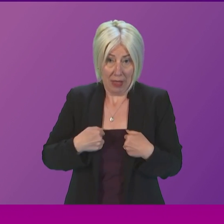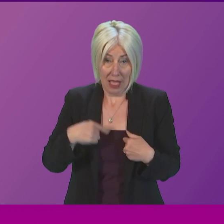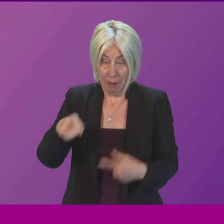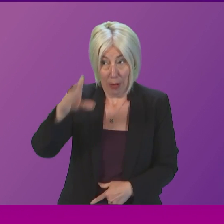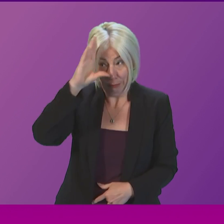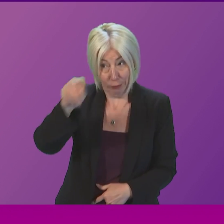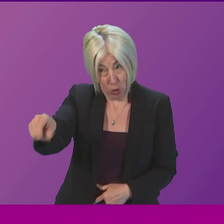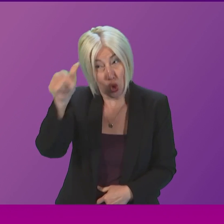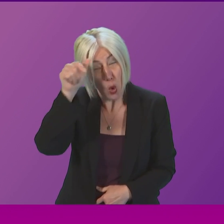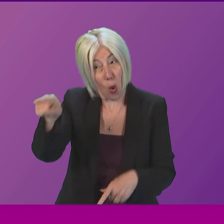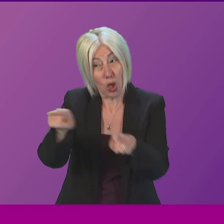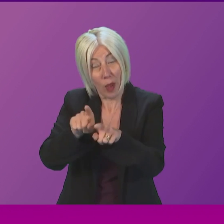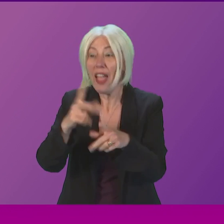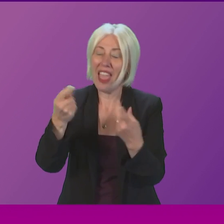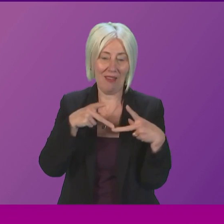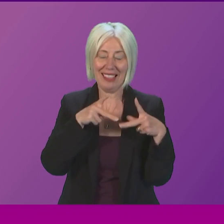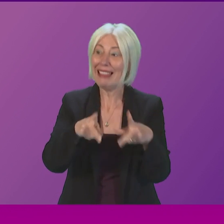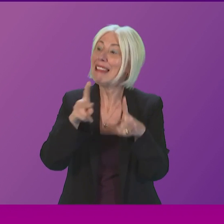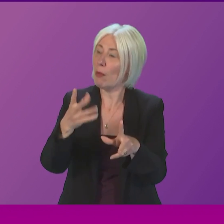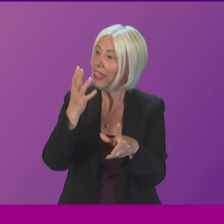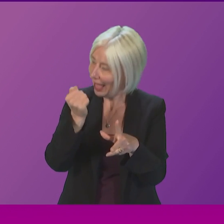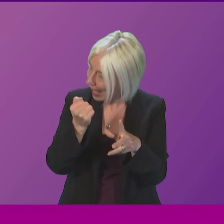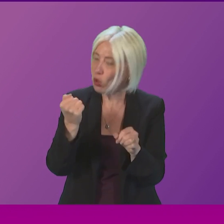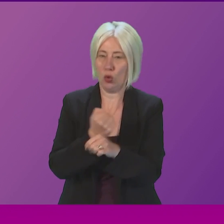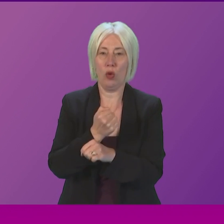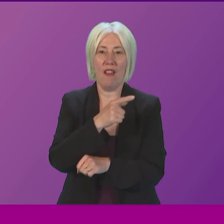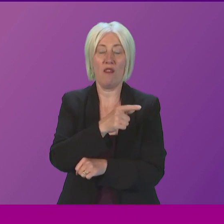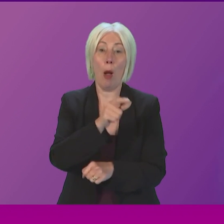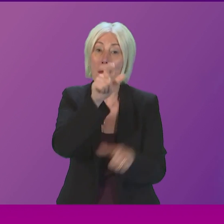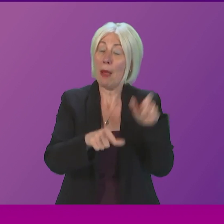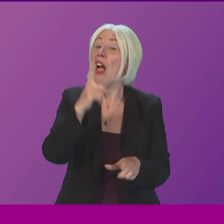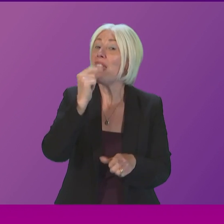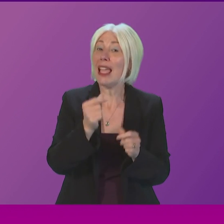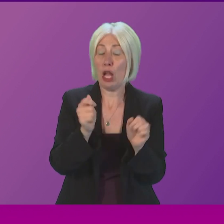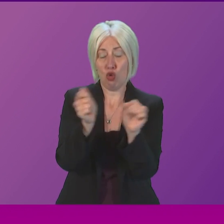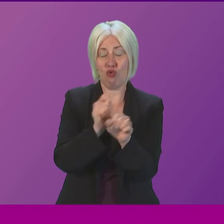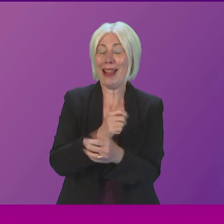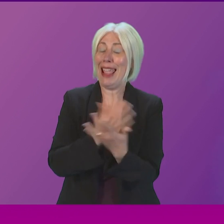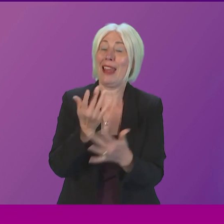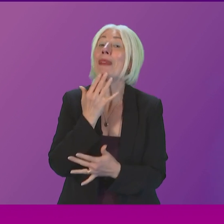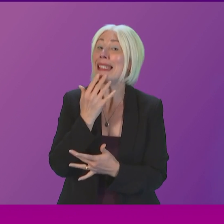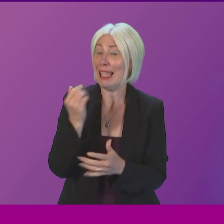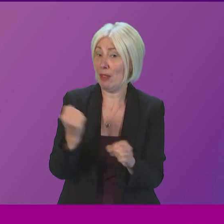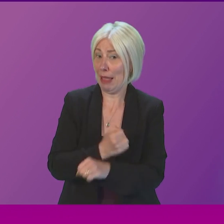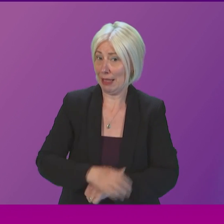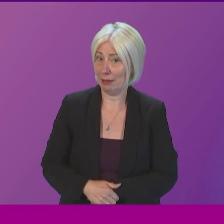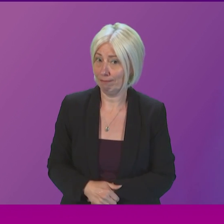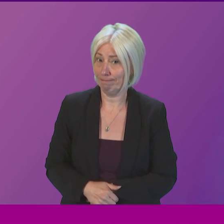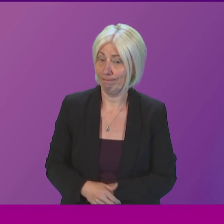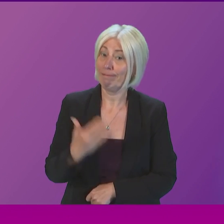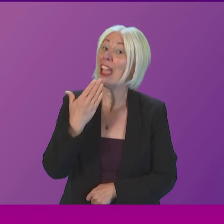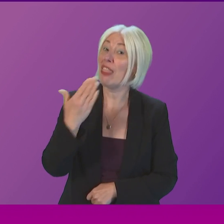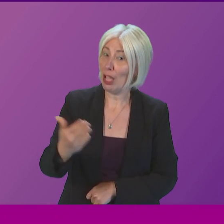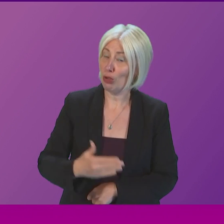that there is a mechanism which exists by which members can correct any inaccuracy. Thank you. We